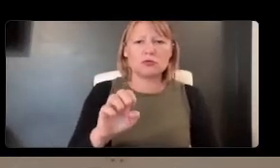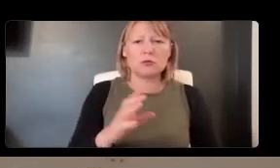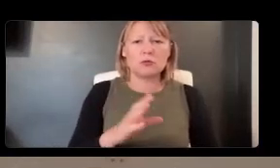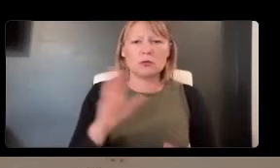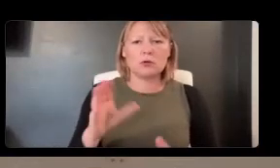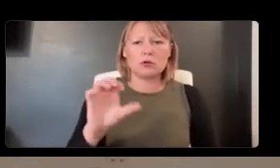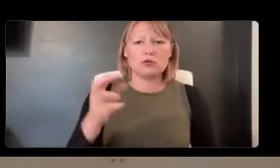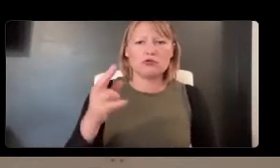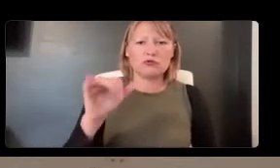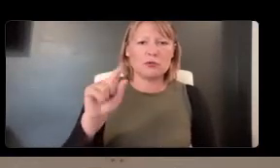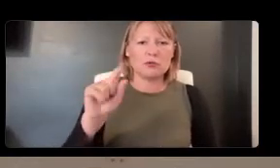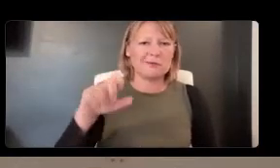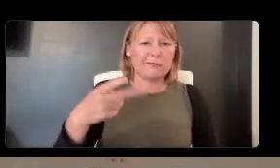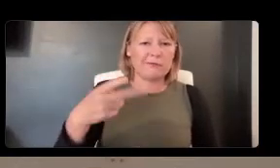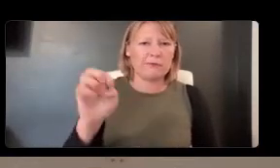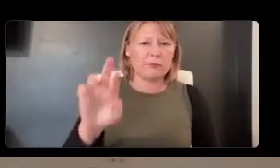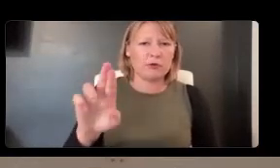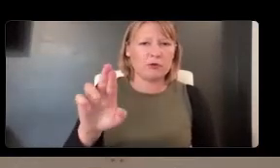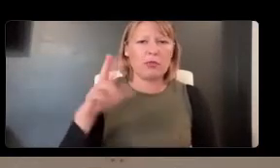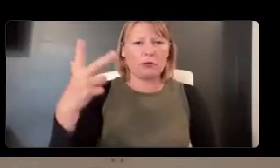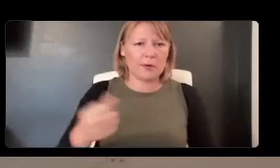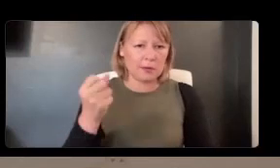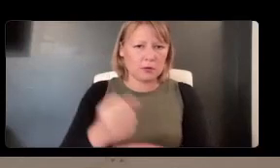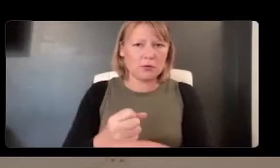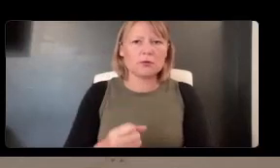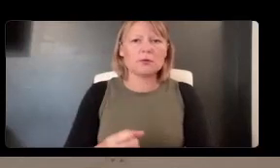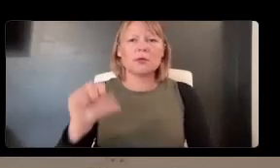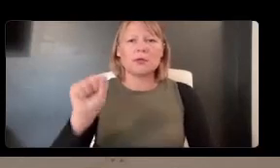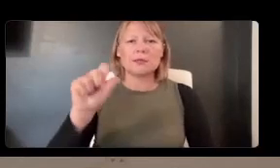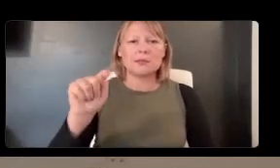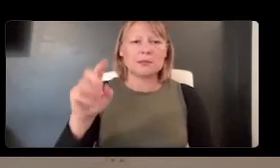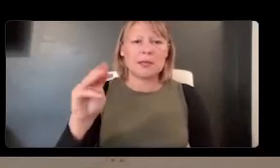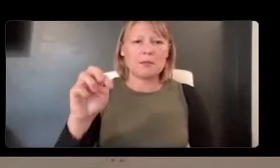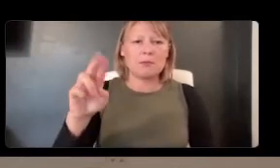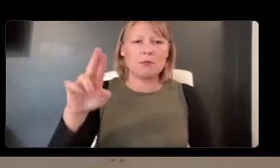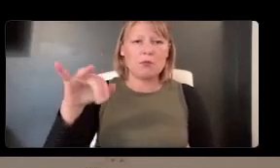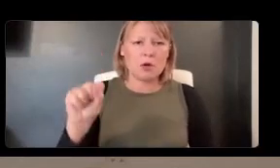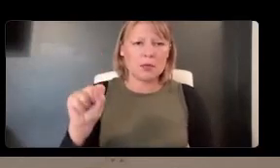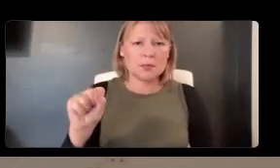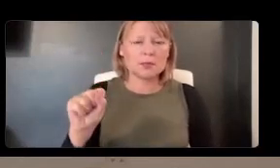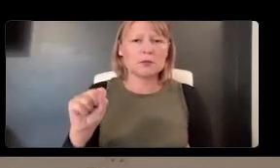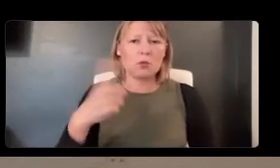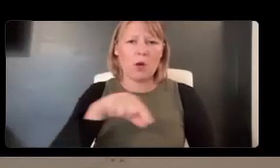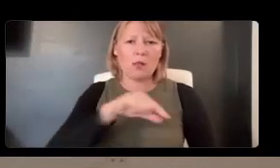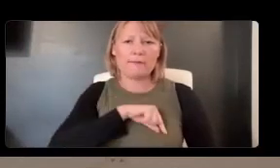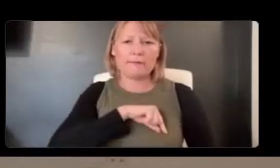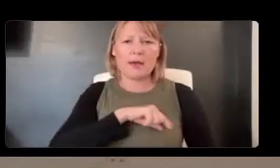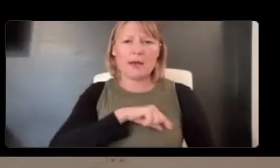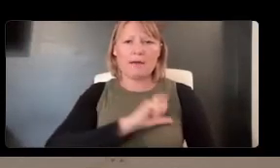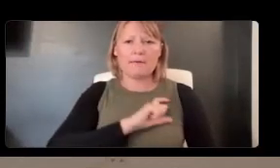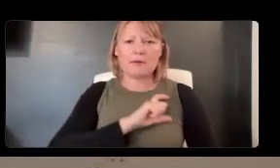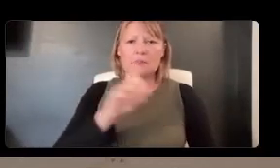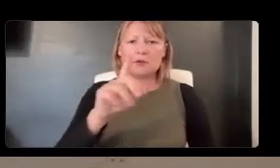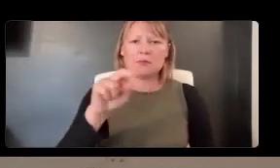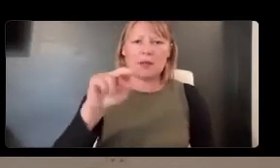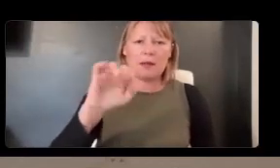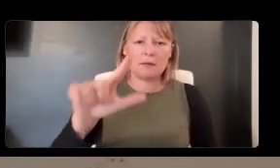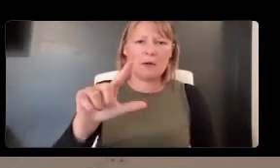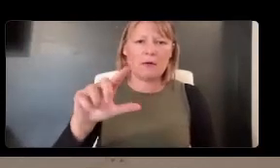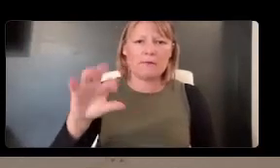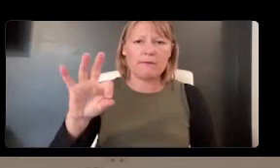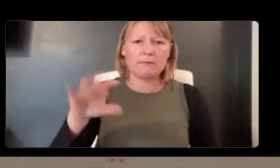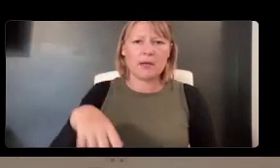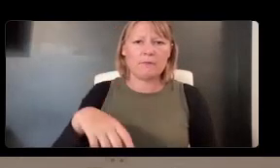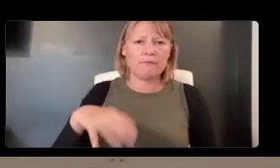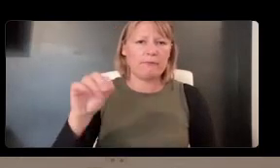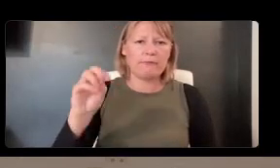Weiland, Esquire, 3 years. St. Lawrence Lewis Bosse's, qualifying officer Daniel Falch, Esquire, 3